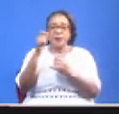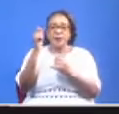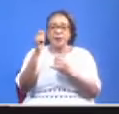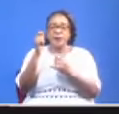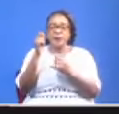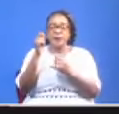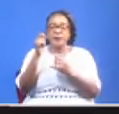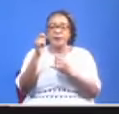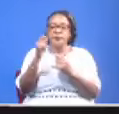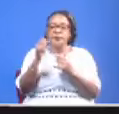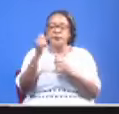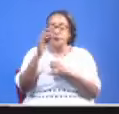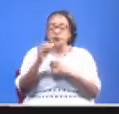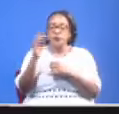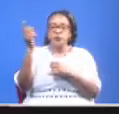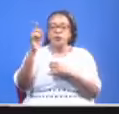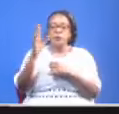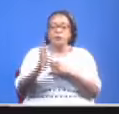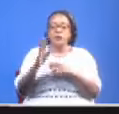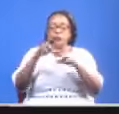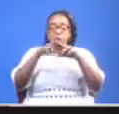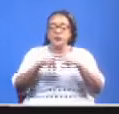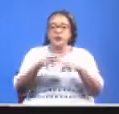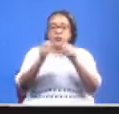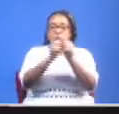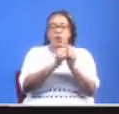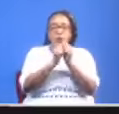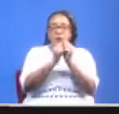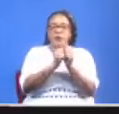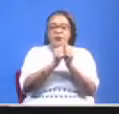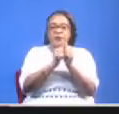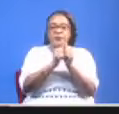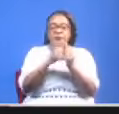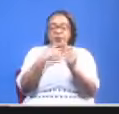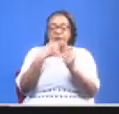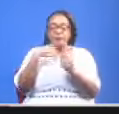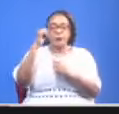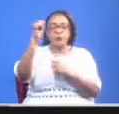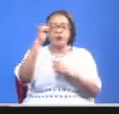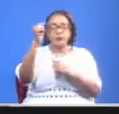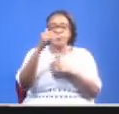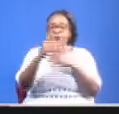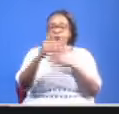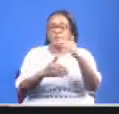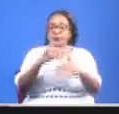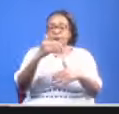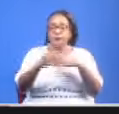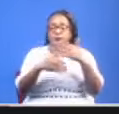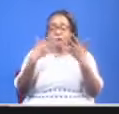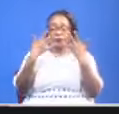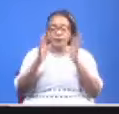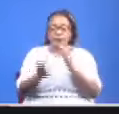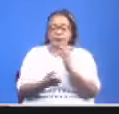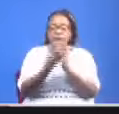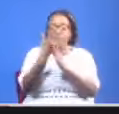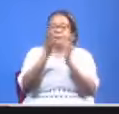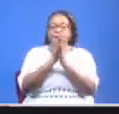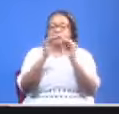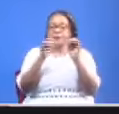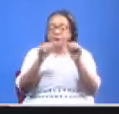CS Aden Duale. And so the ministers will sit together and pick up the political process, because to complete this COP process and come out